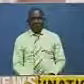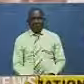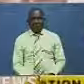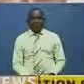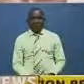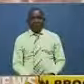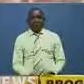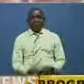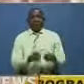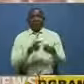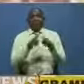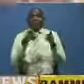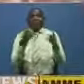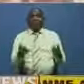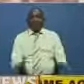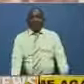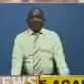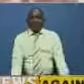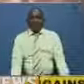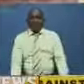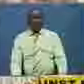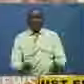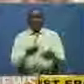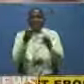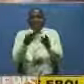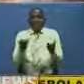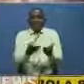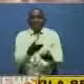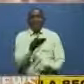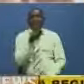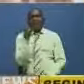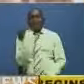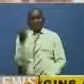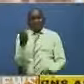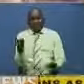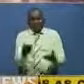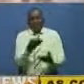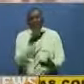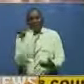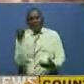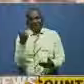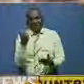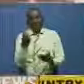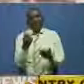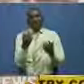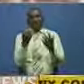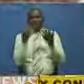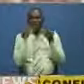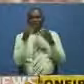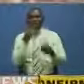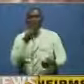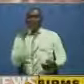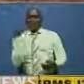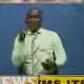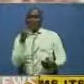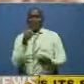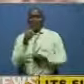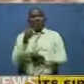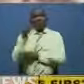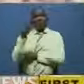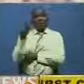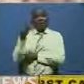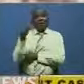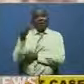Rananso. Many multinational from a crab umpono, O Kaine Gugulisina, one Casampo, Semencase, different